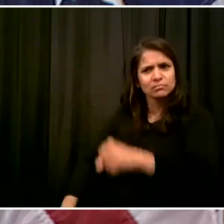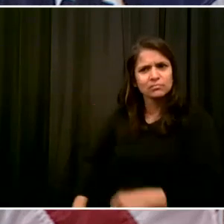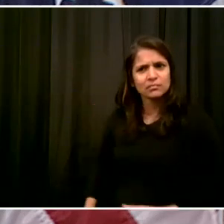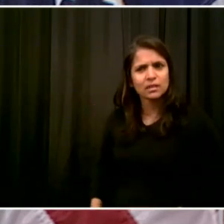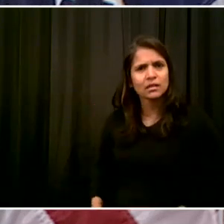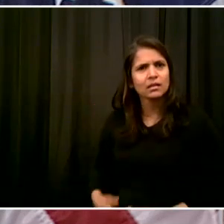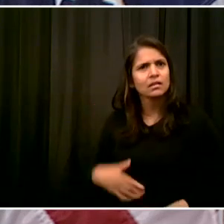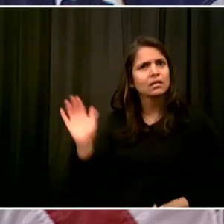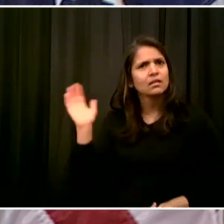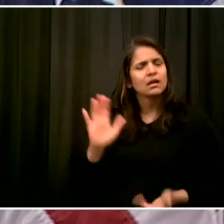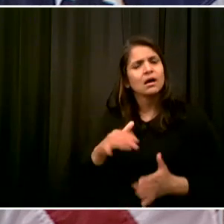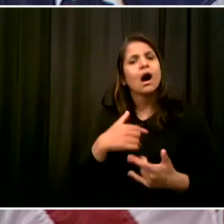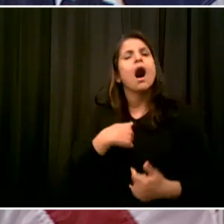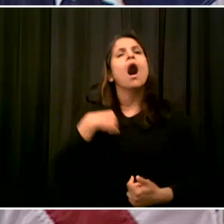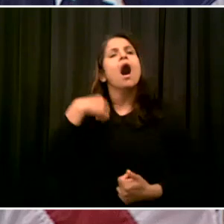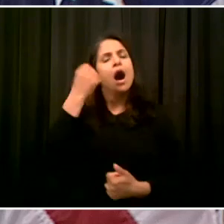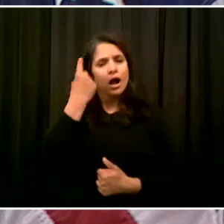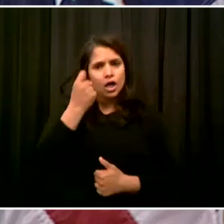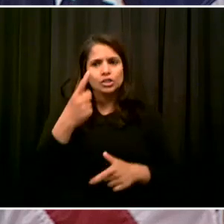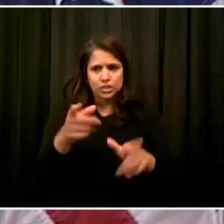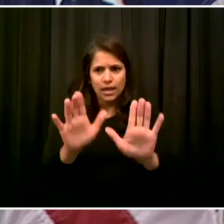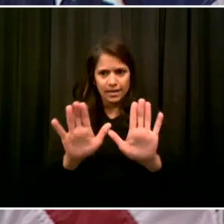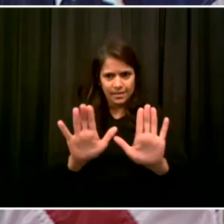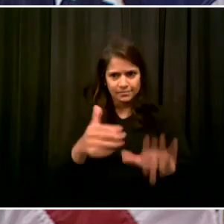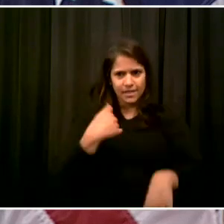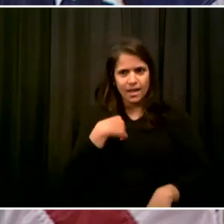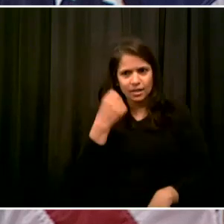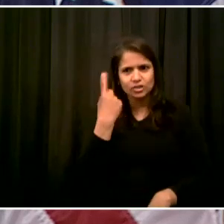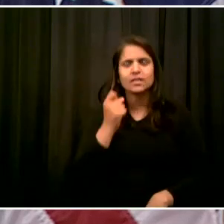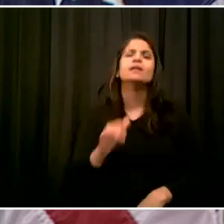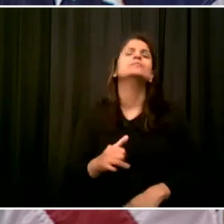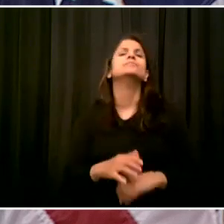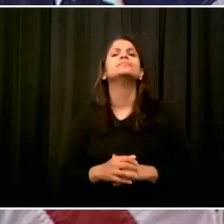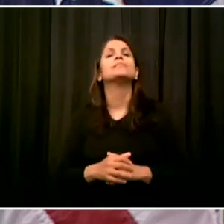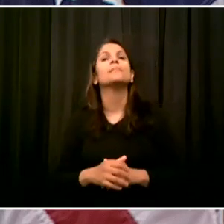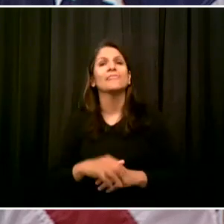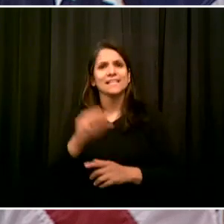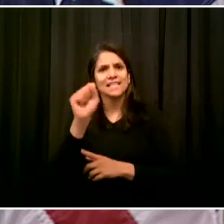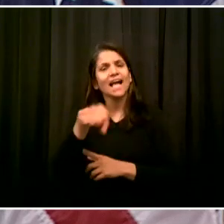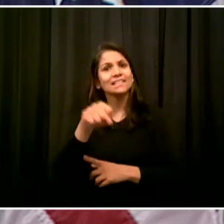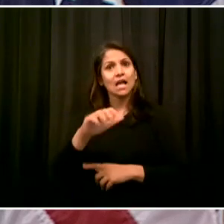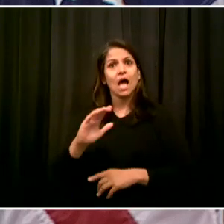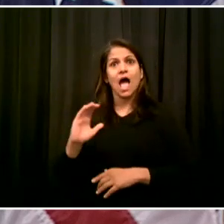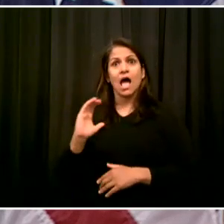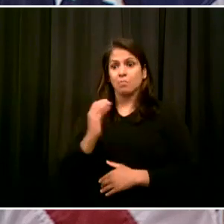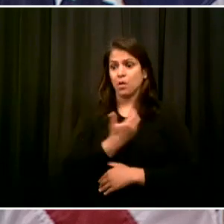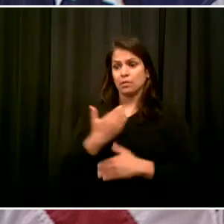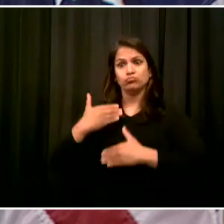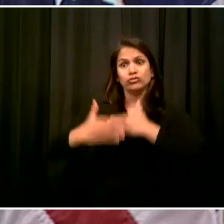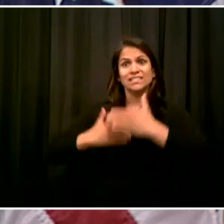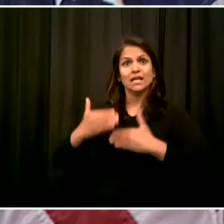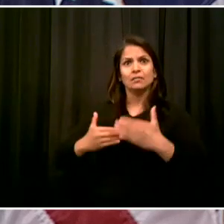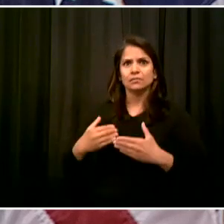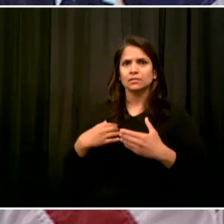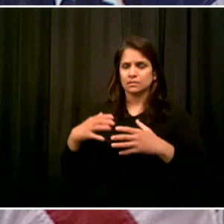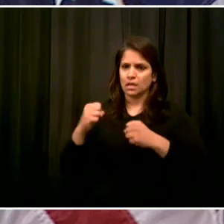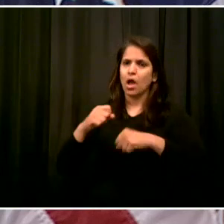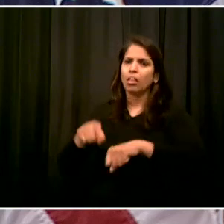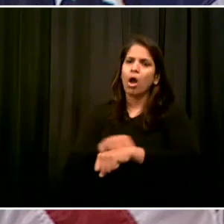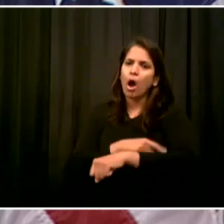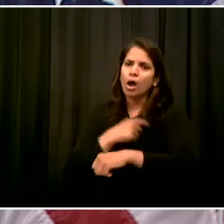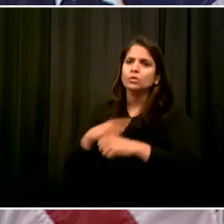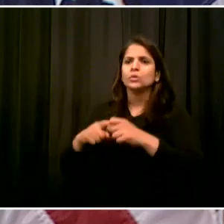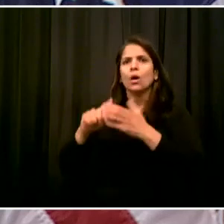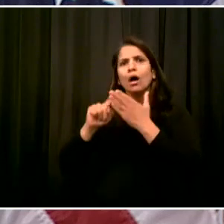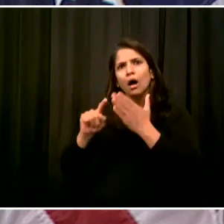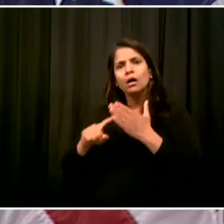change in the NYPD. It takes too long, period. I will immediately note that so much of